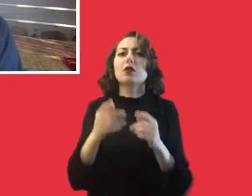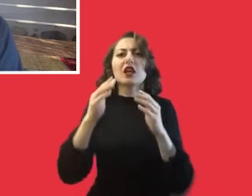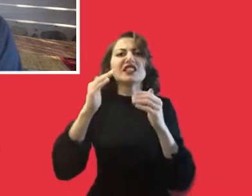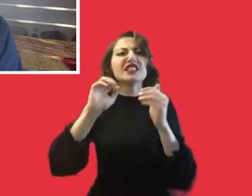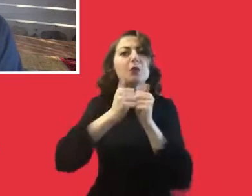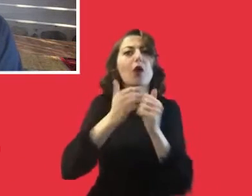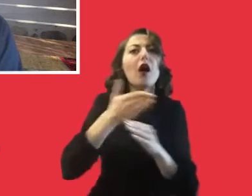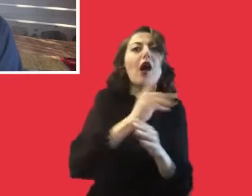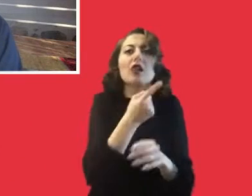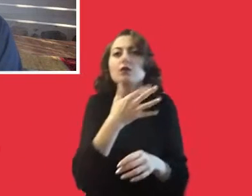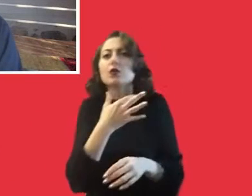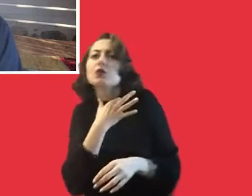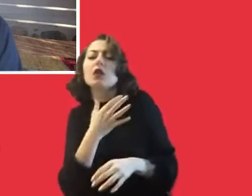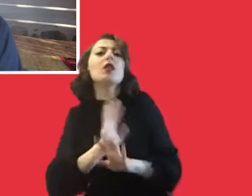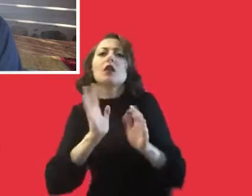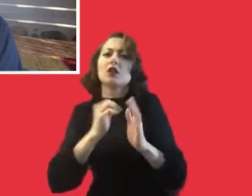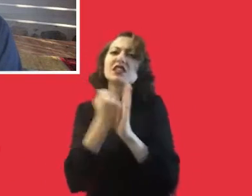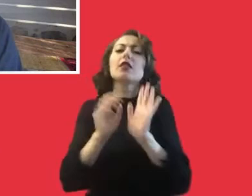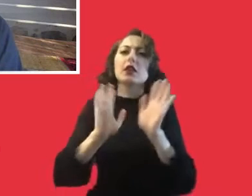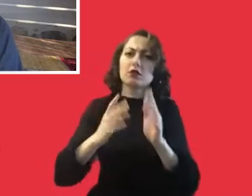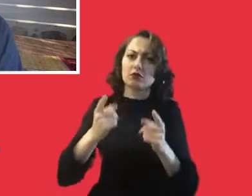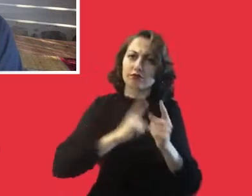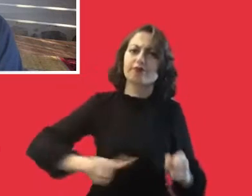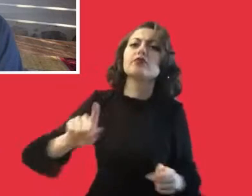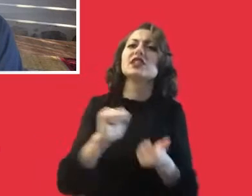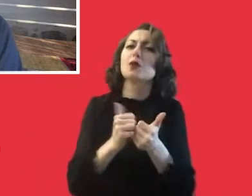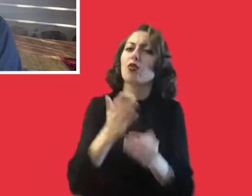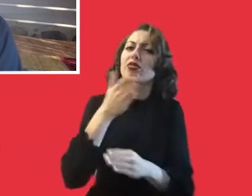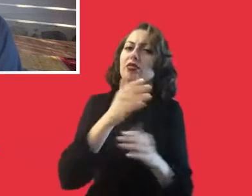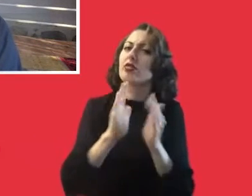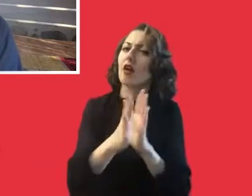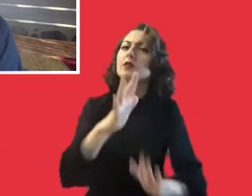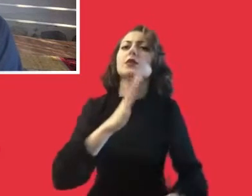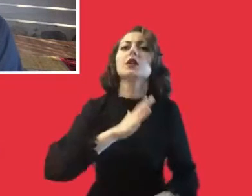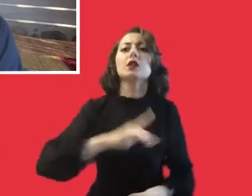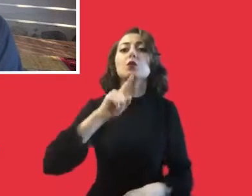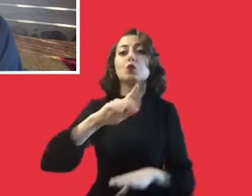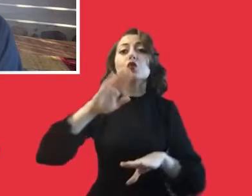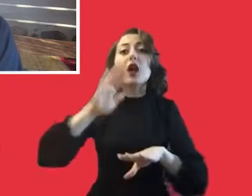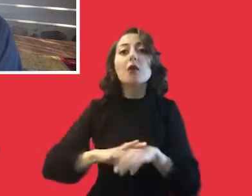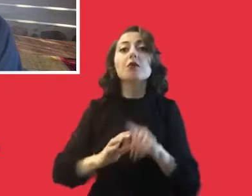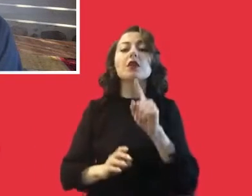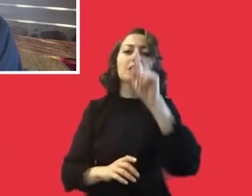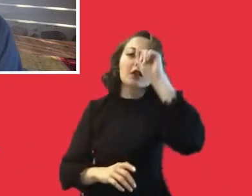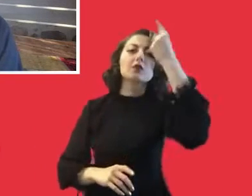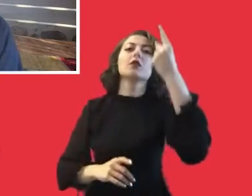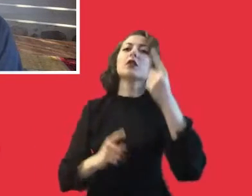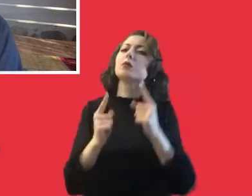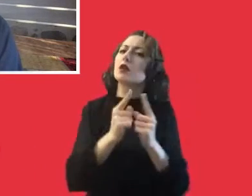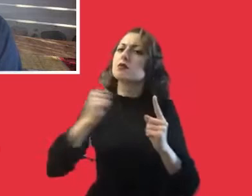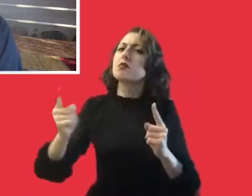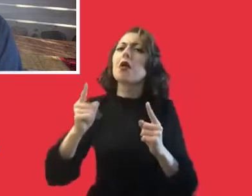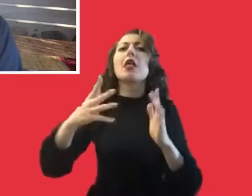to be limited with certain sports, and we want them to contribute to the performance sports as well. And while we're doing so, we have